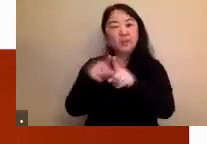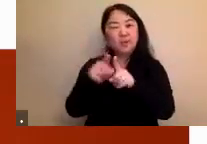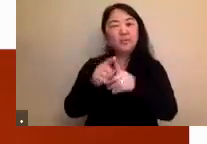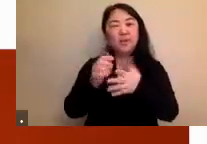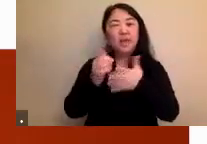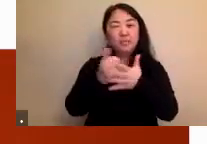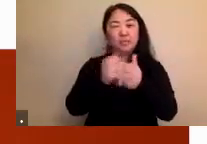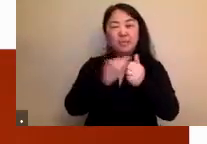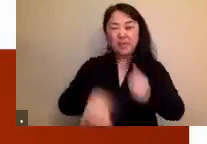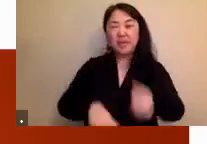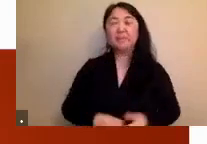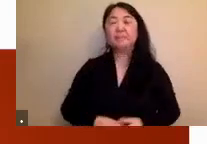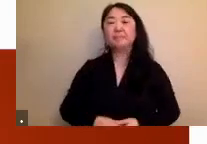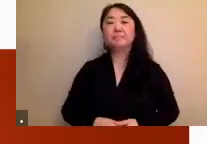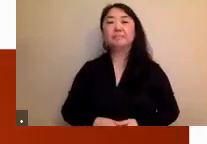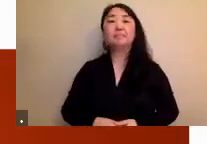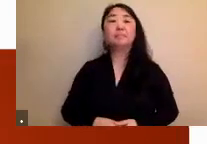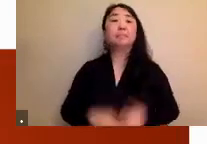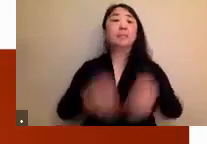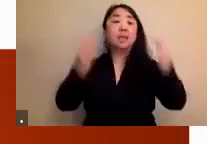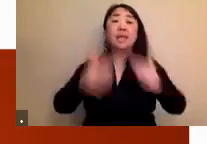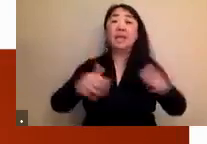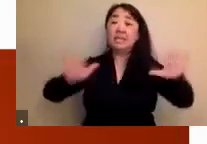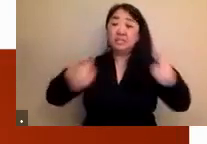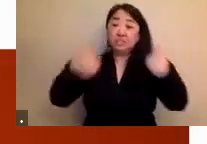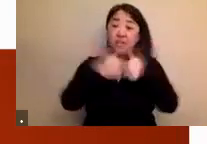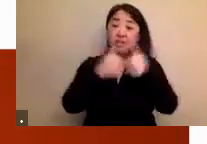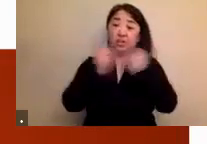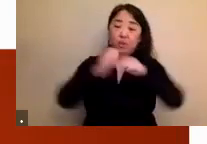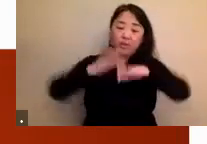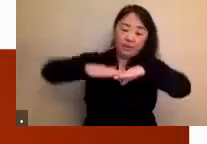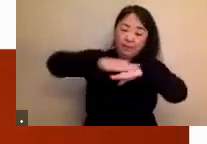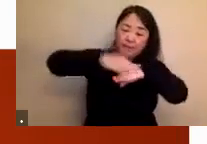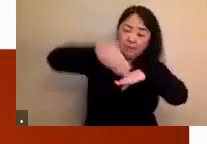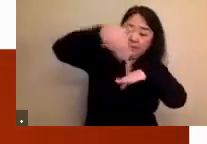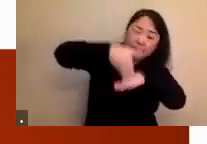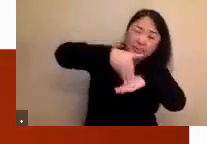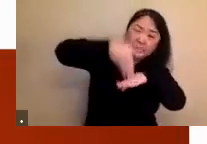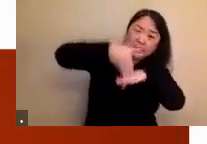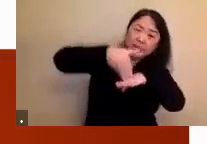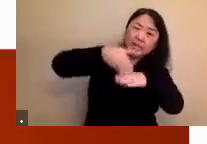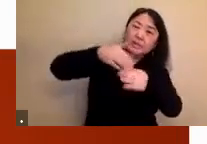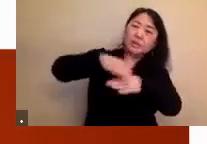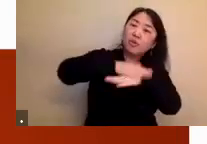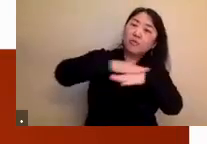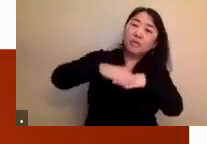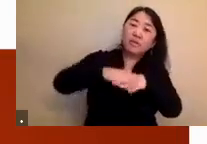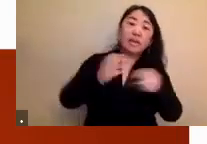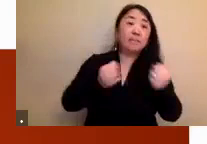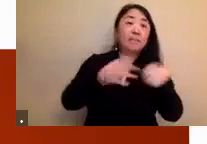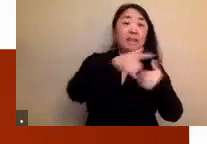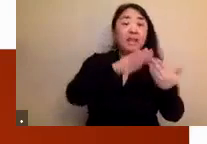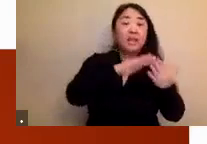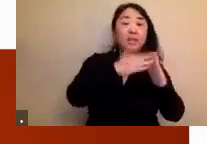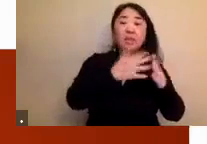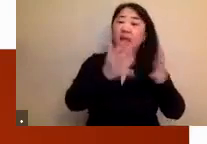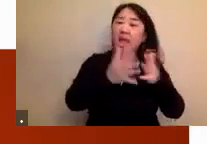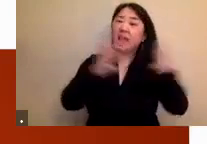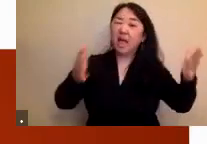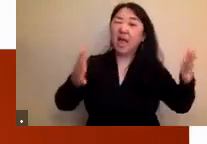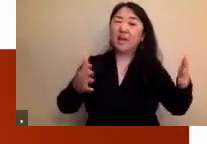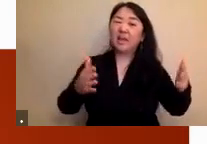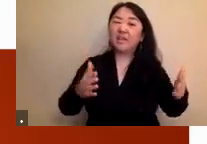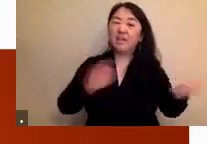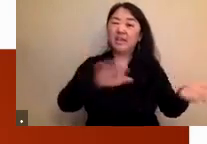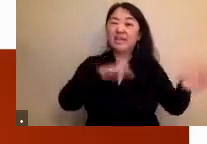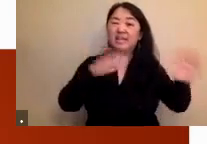the challenges of impervious surface also is that in many of these communities, there are a lot of dead ends. This is actually a picture from the